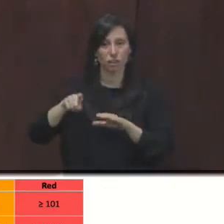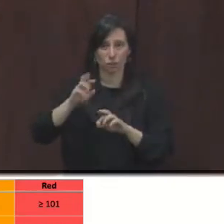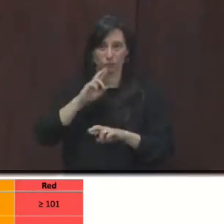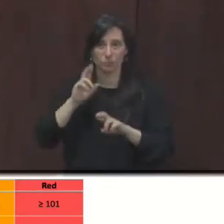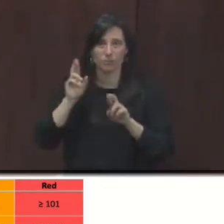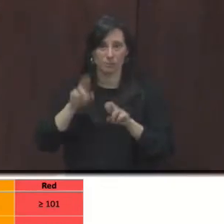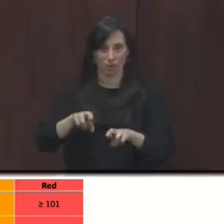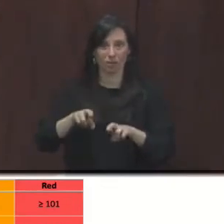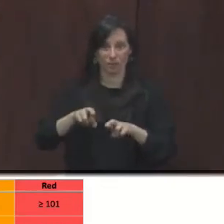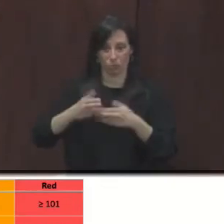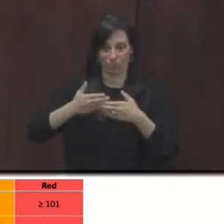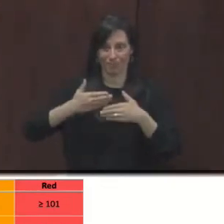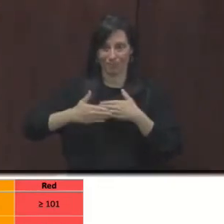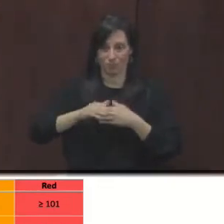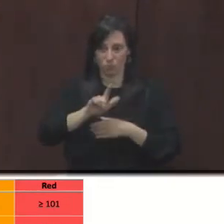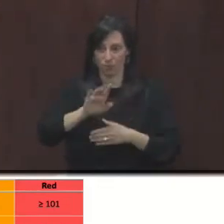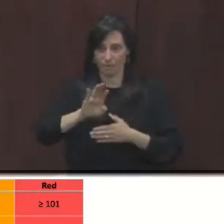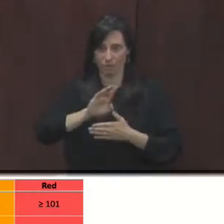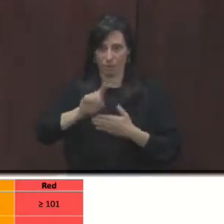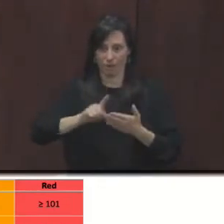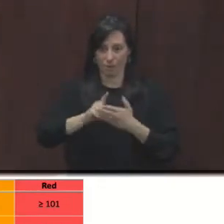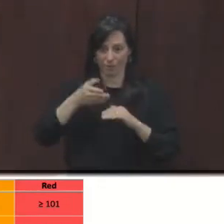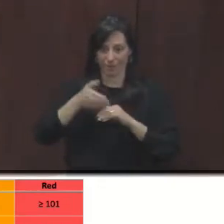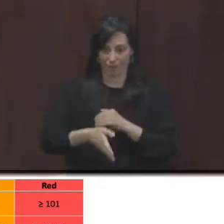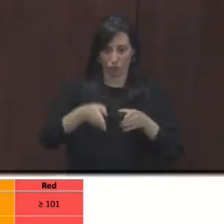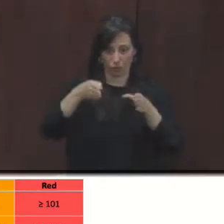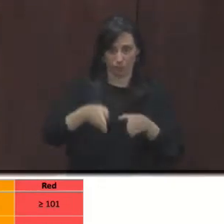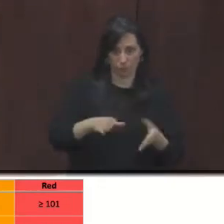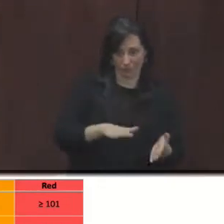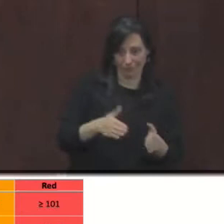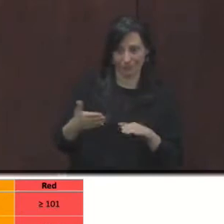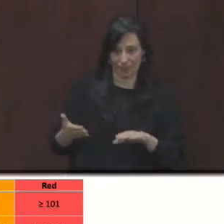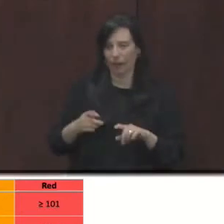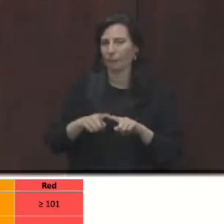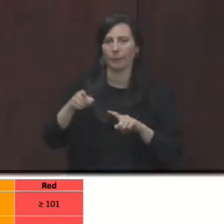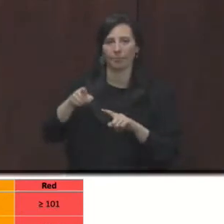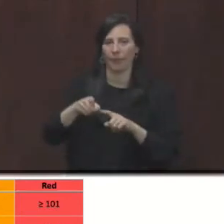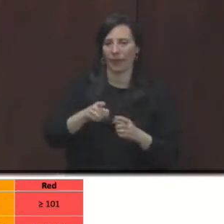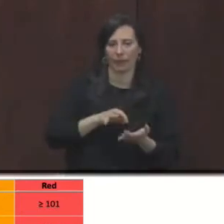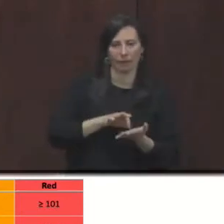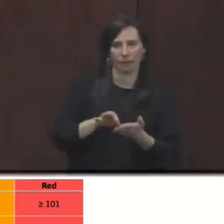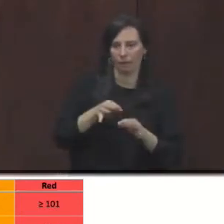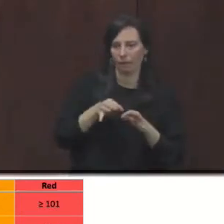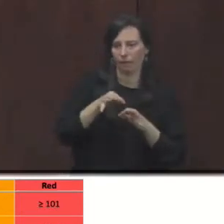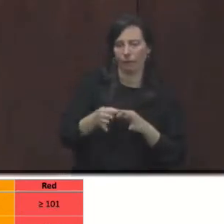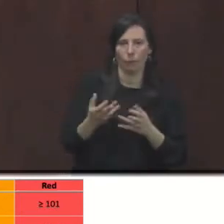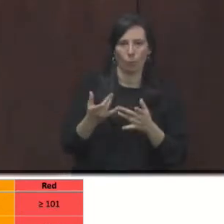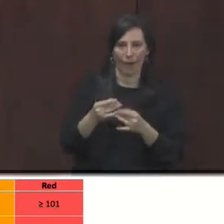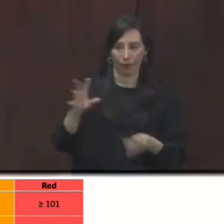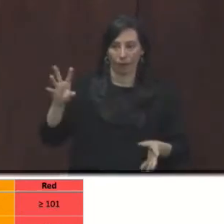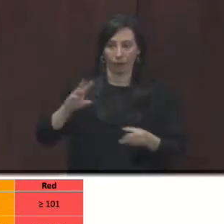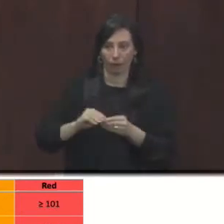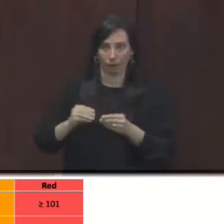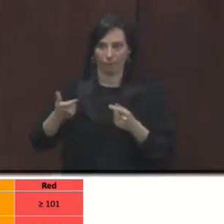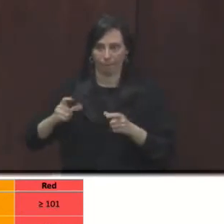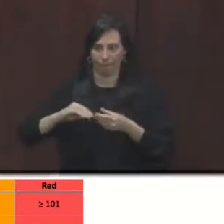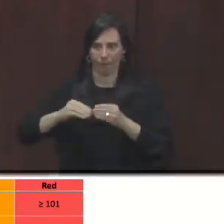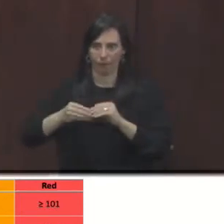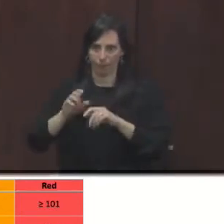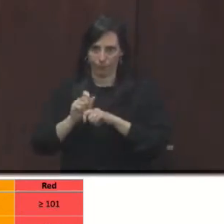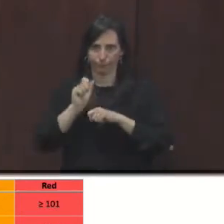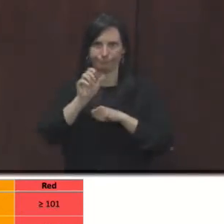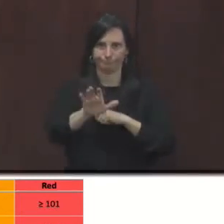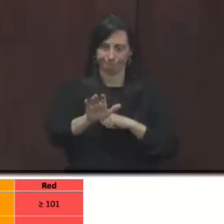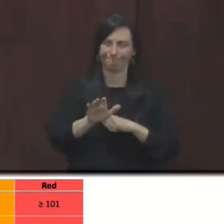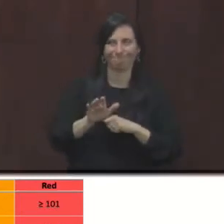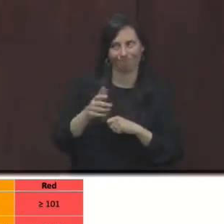bulk notification, which skewed that number immensely. And so just to let you know that we did